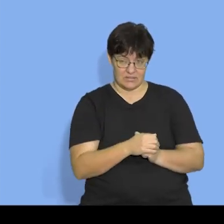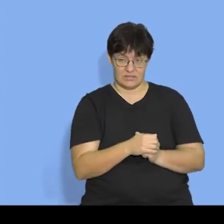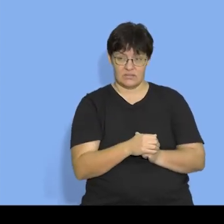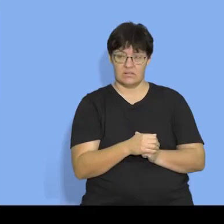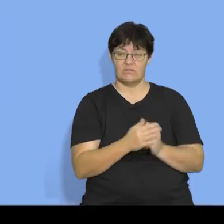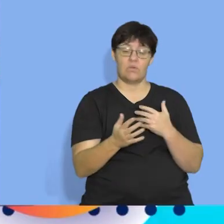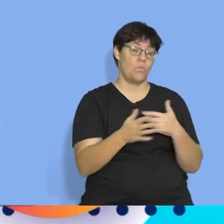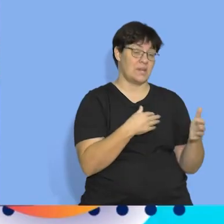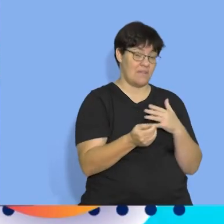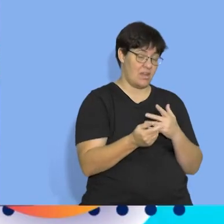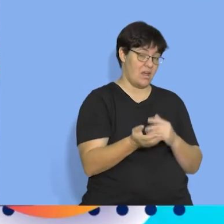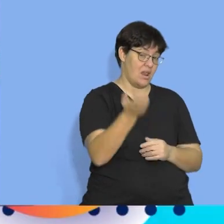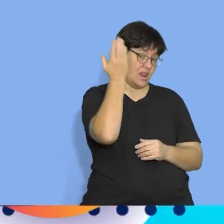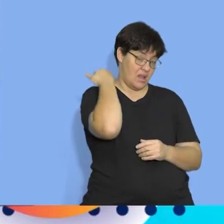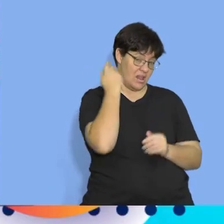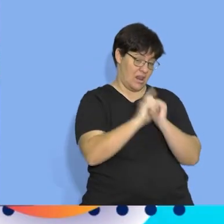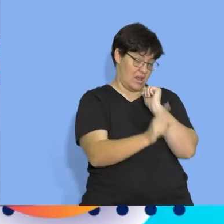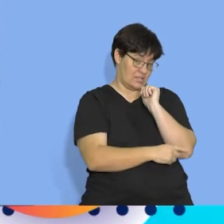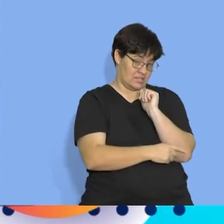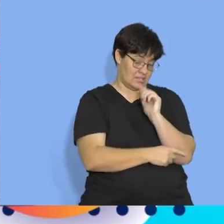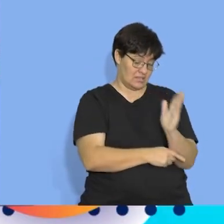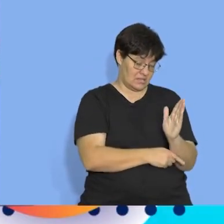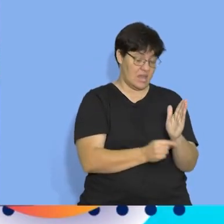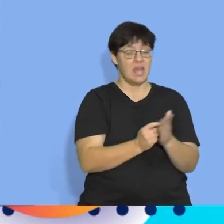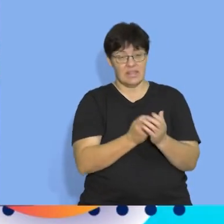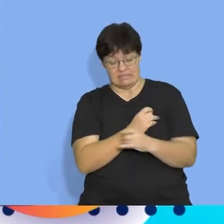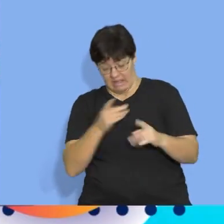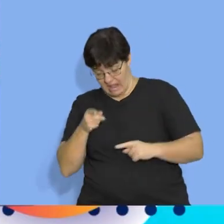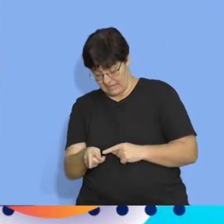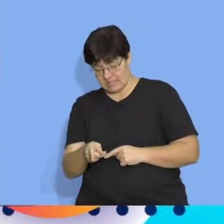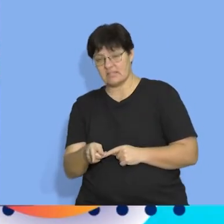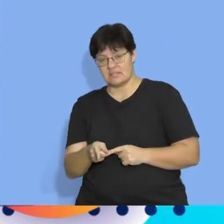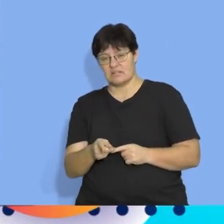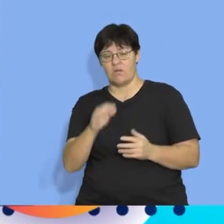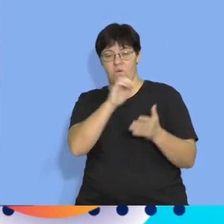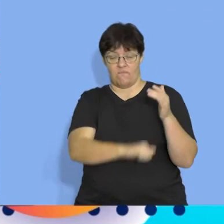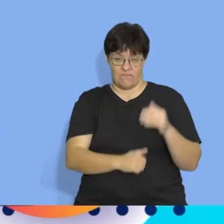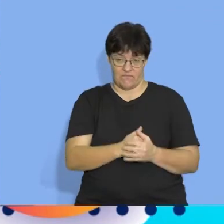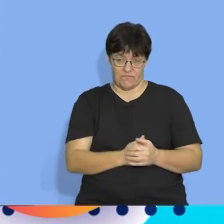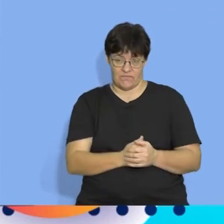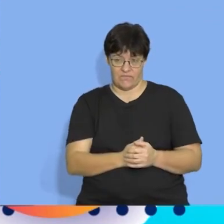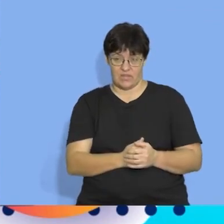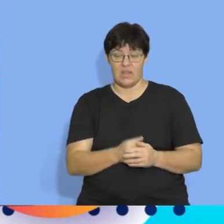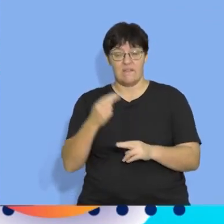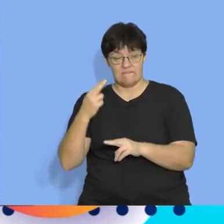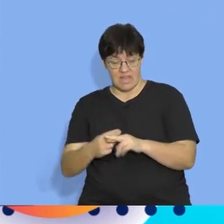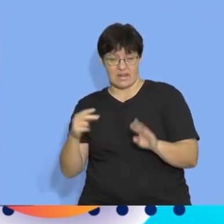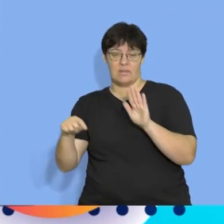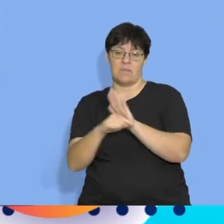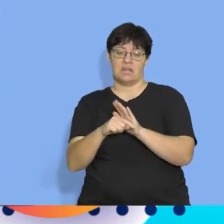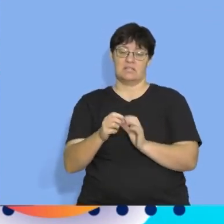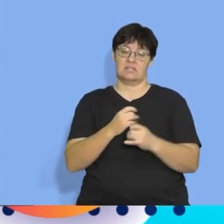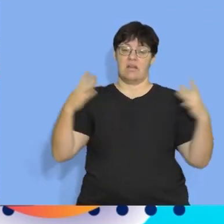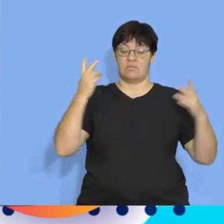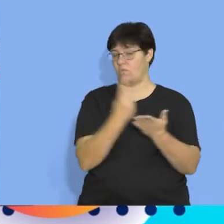okay? So we take what happened last minus what happened at the beginning. It's always final minus